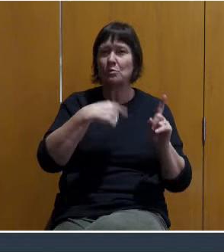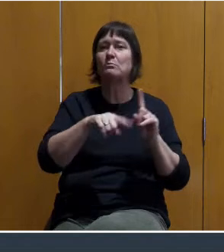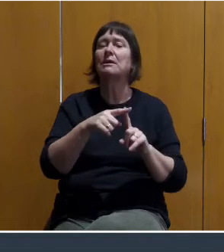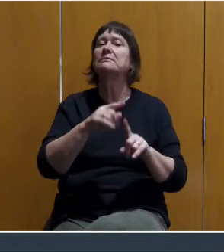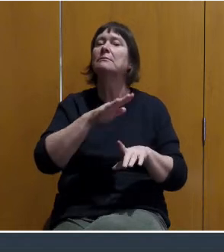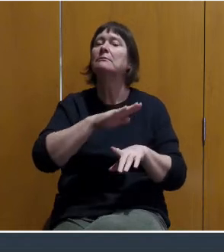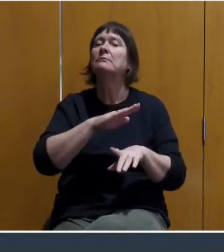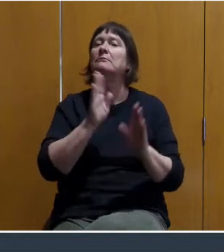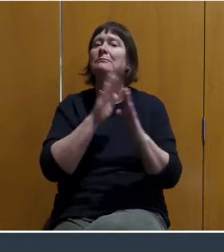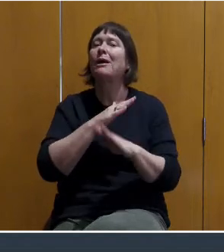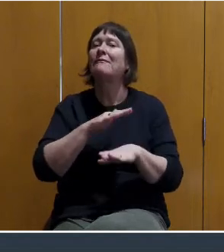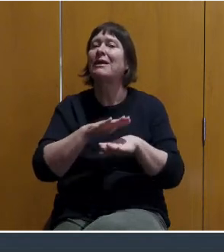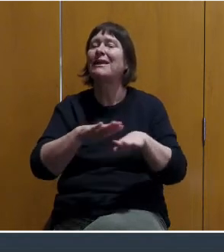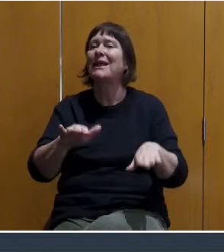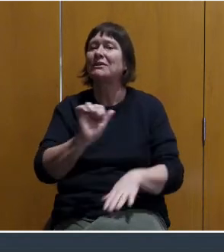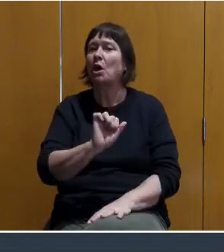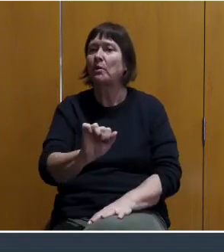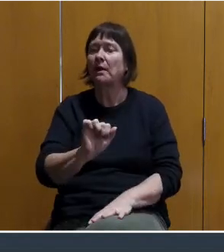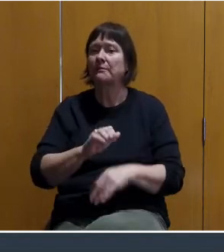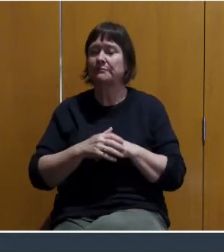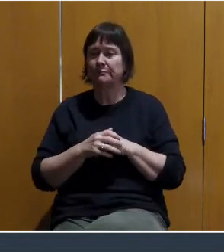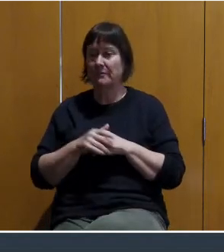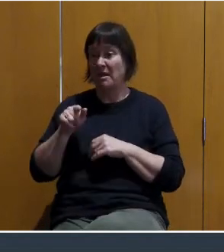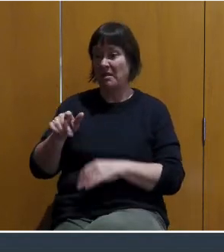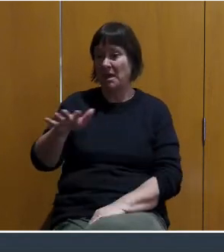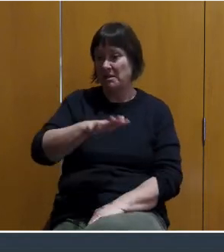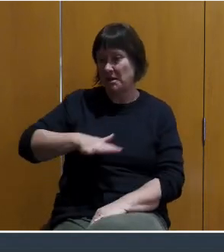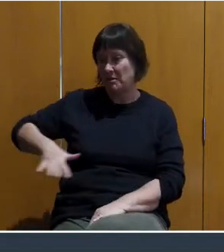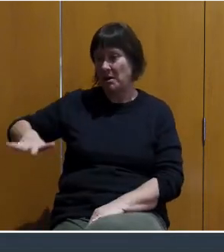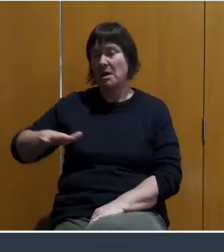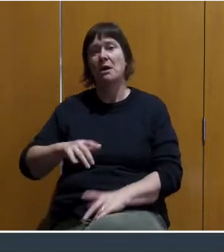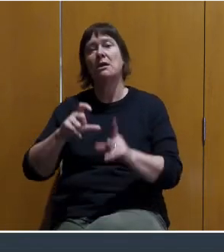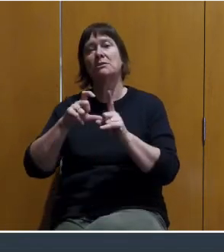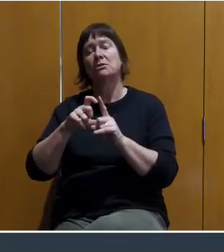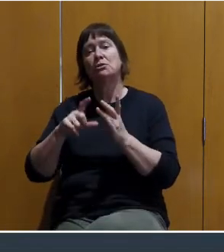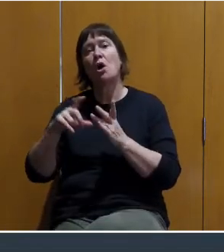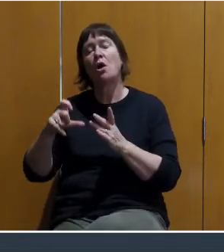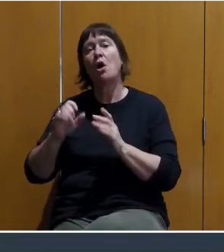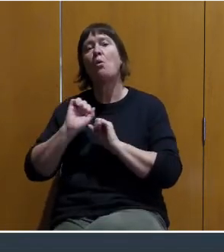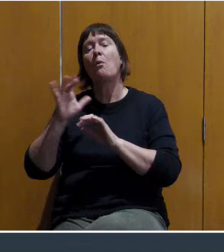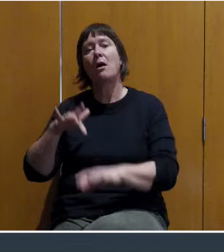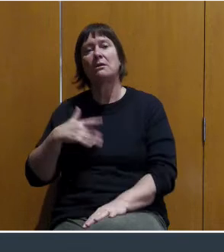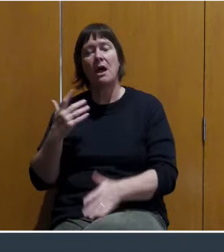landowners. It is a designated DOC wildlife refuge